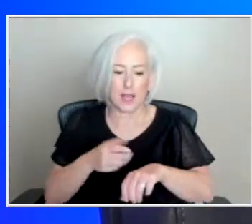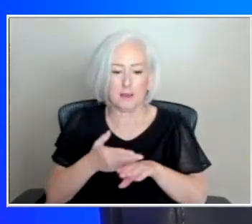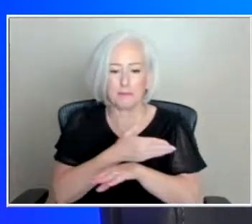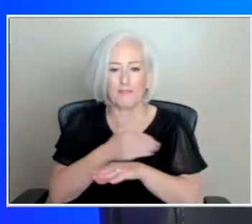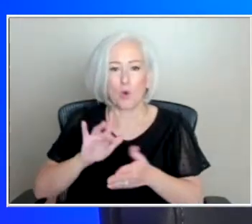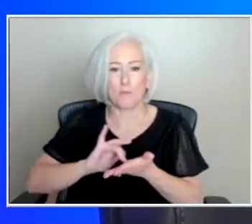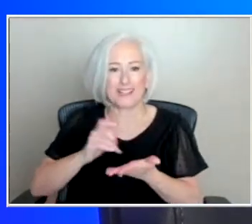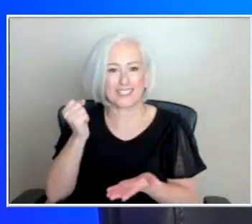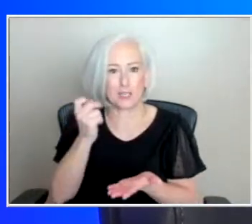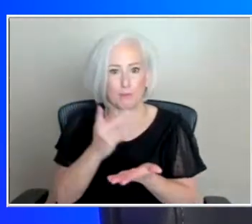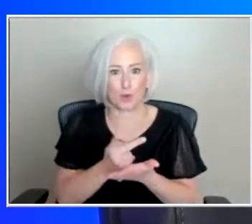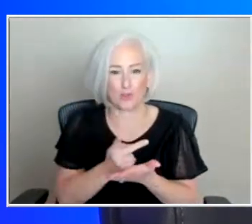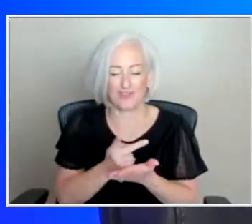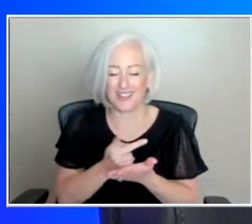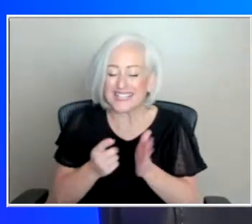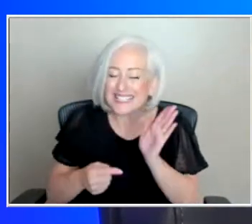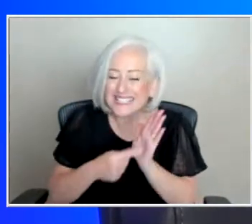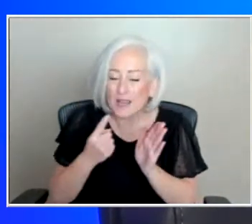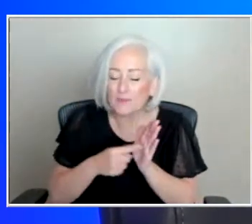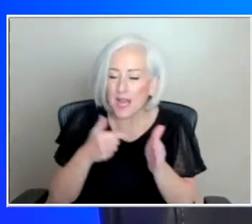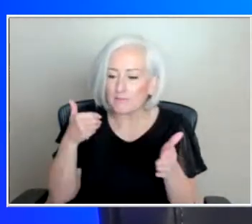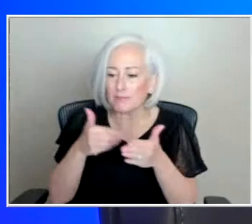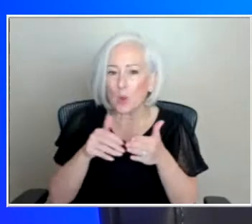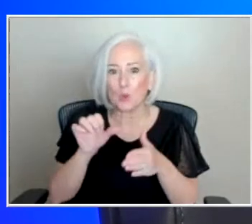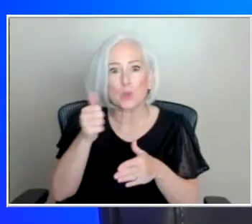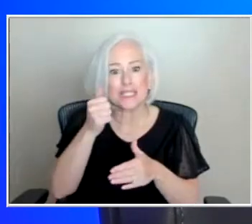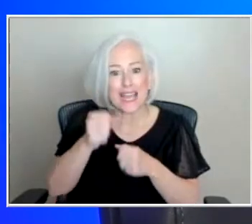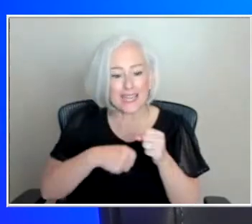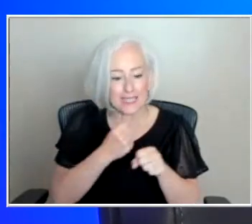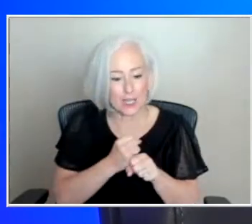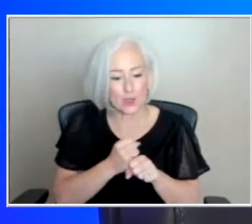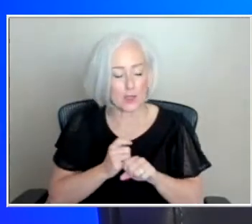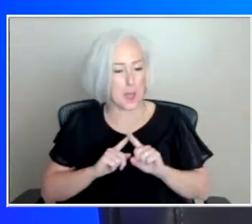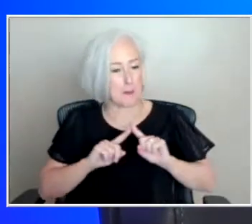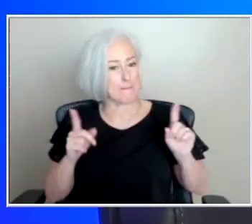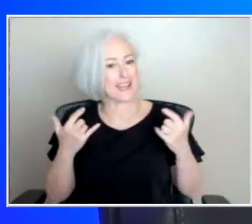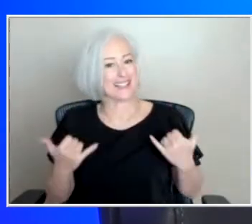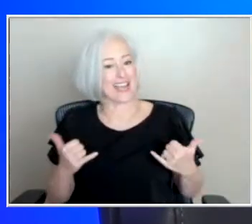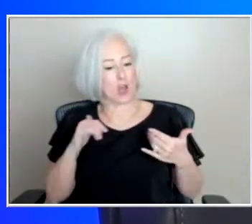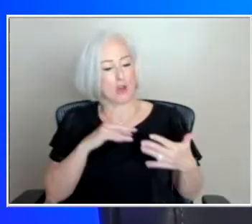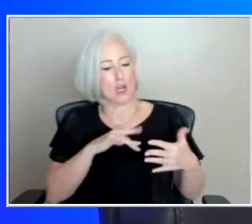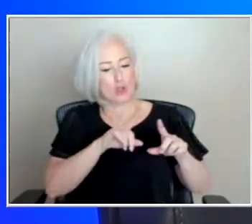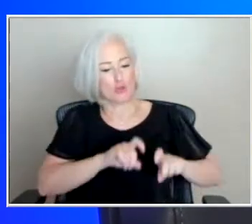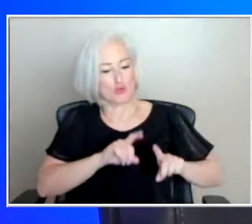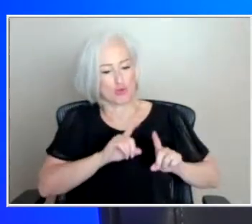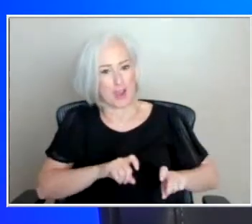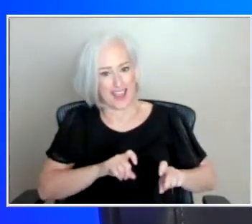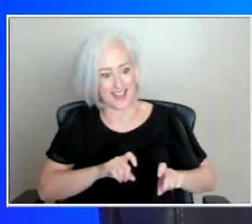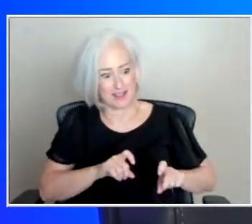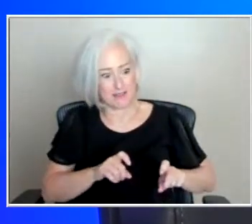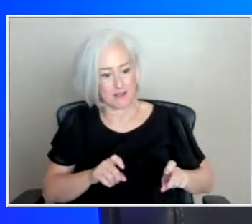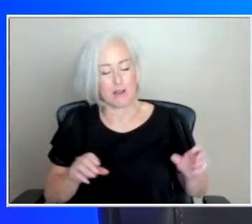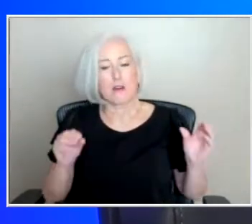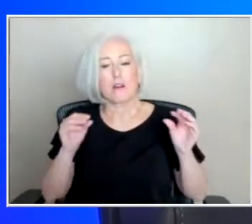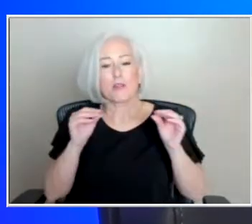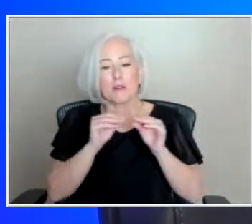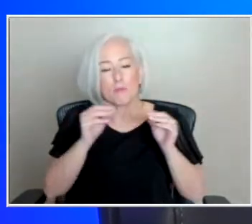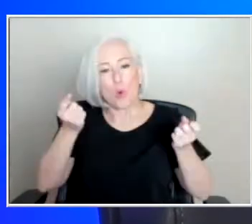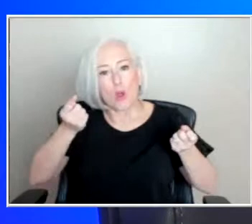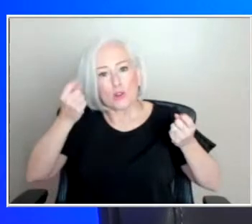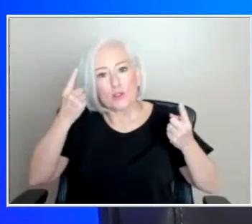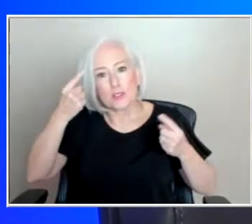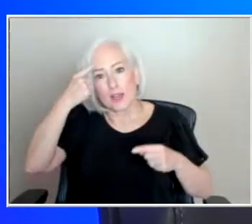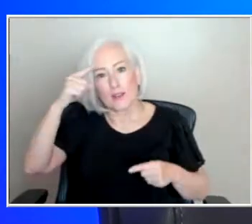10 years. But nowadays, the way the trials are designed, the understanding, the deeper understanding that we have for cancer